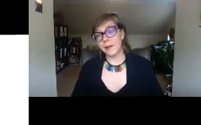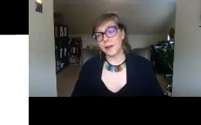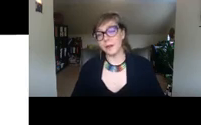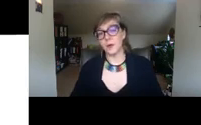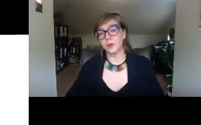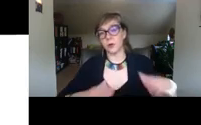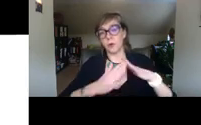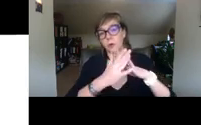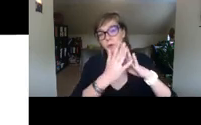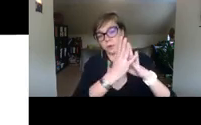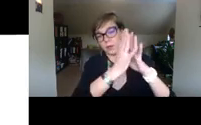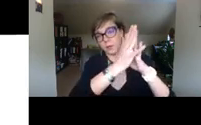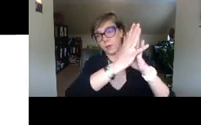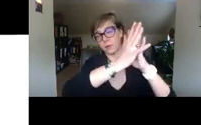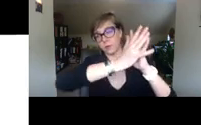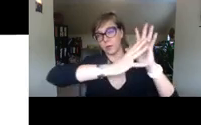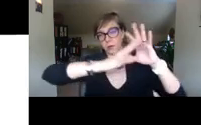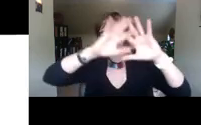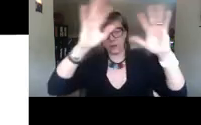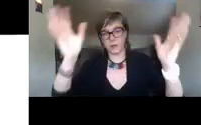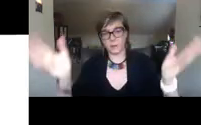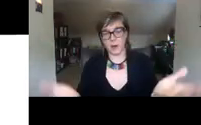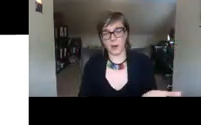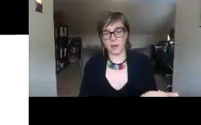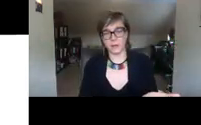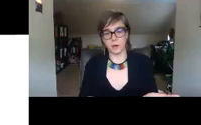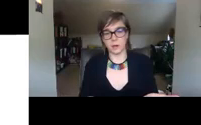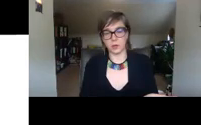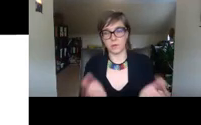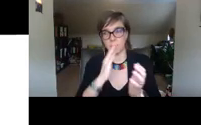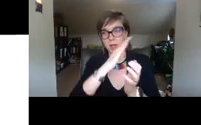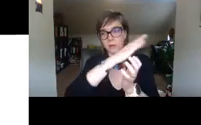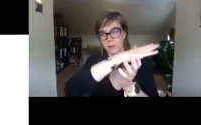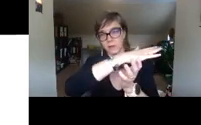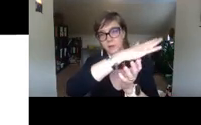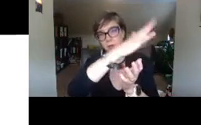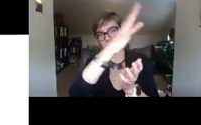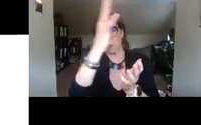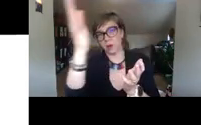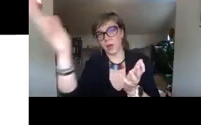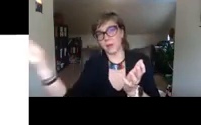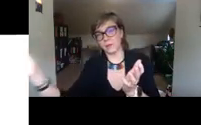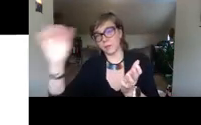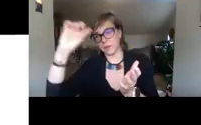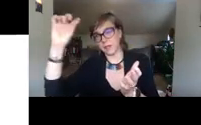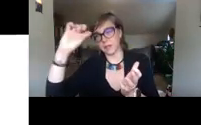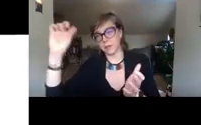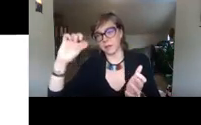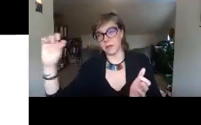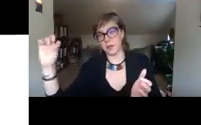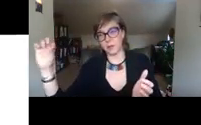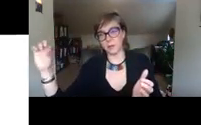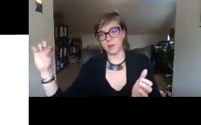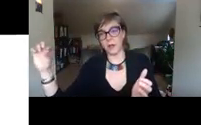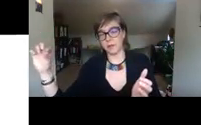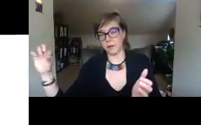But there was like a beautiful, you know, it did a pie chart for me, and there was like this beautiful array of slices because